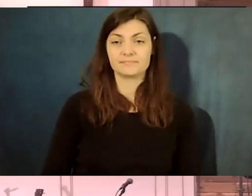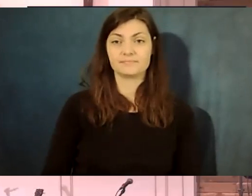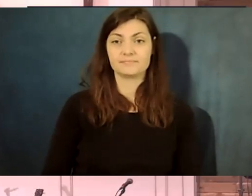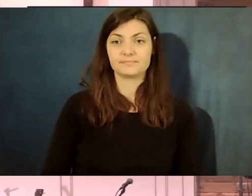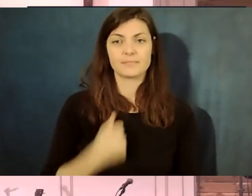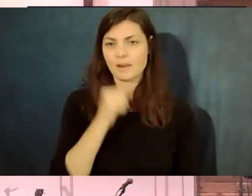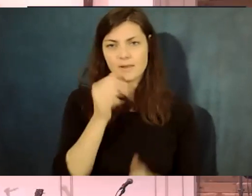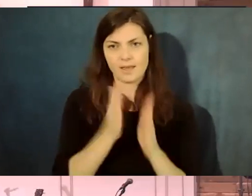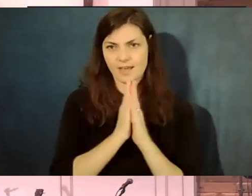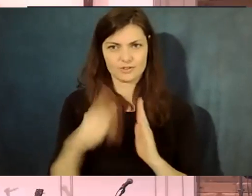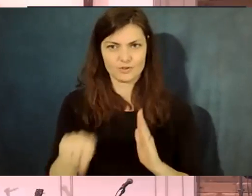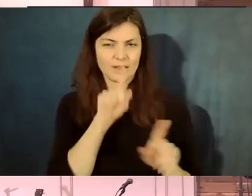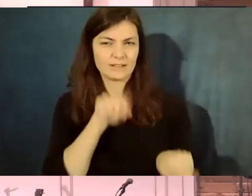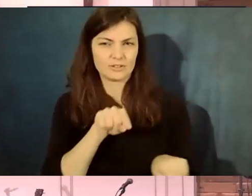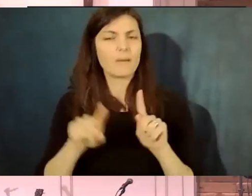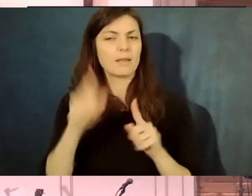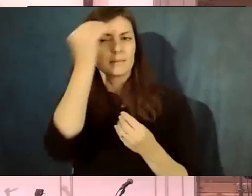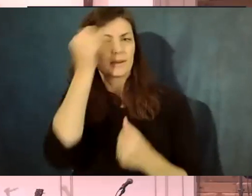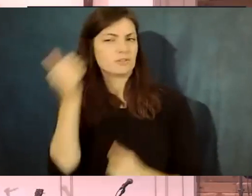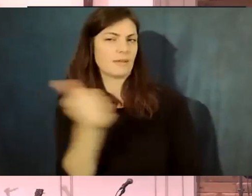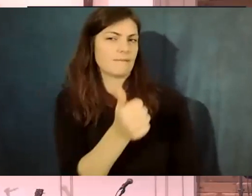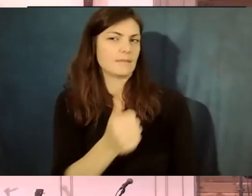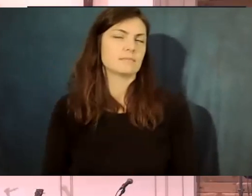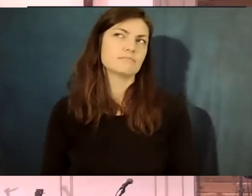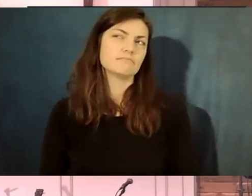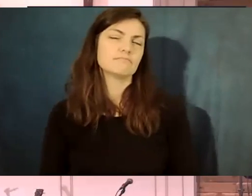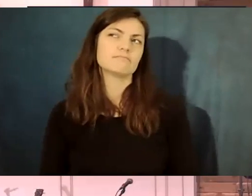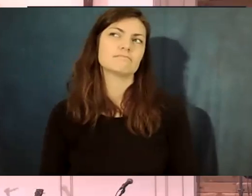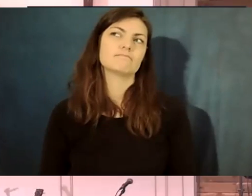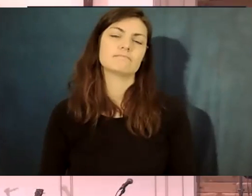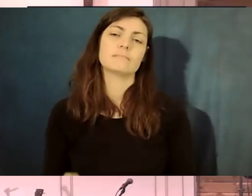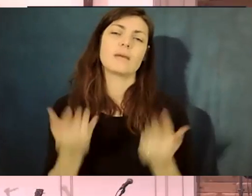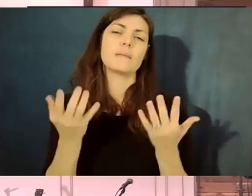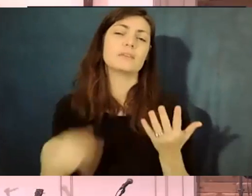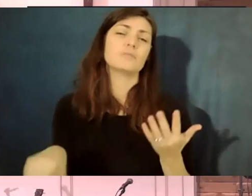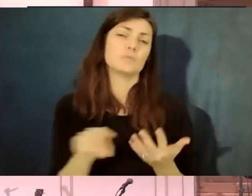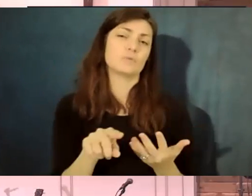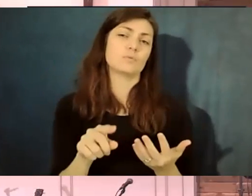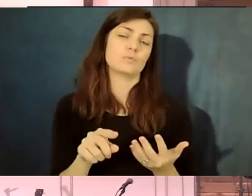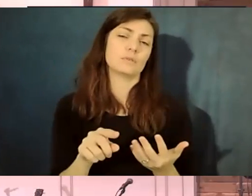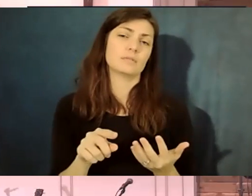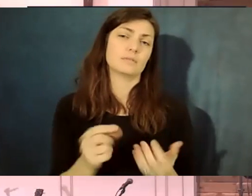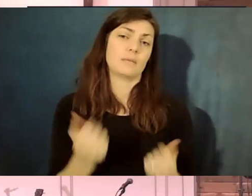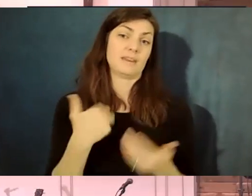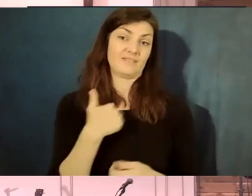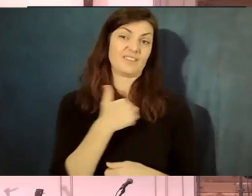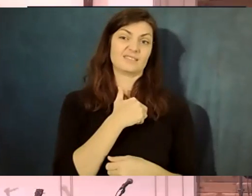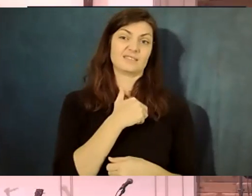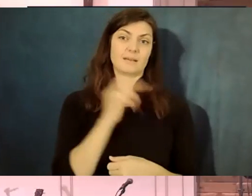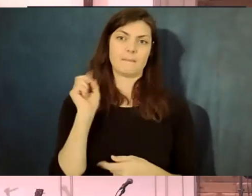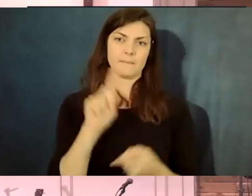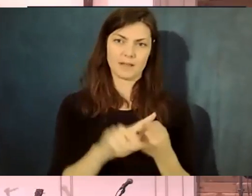I'm not going to ask you to answer, but I want you to think about it. How many of you, how many of us have gone back to